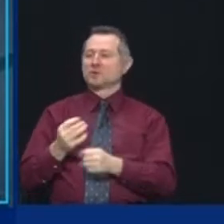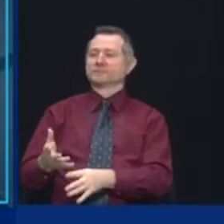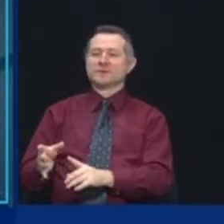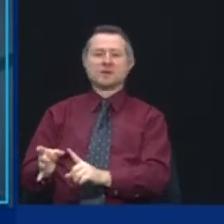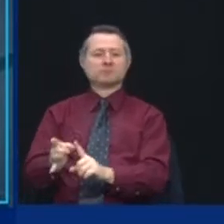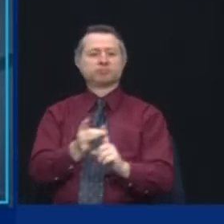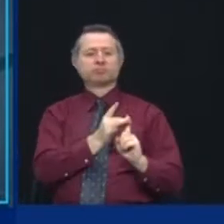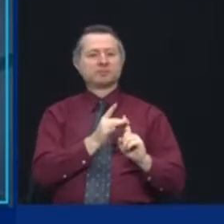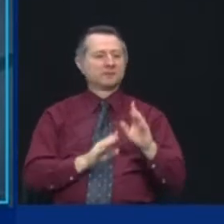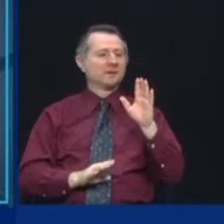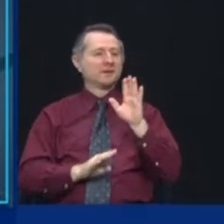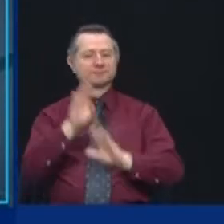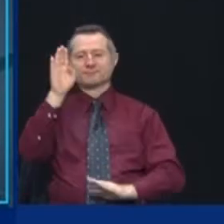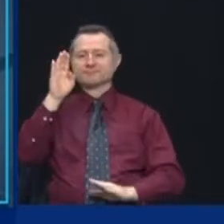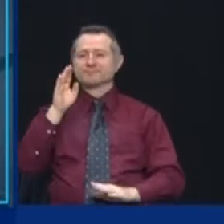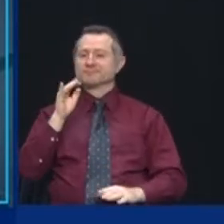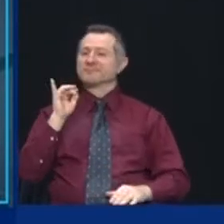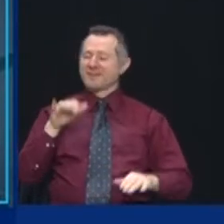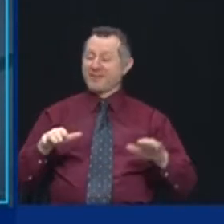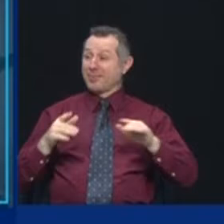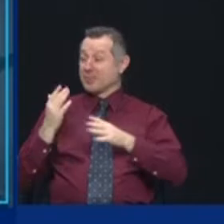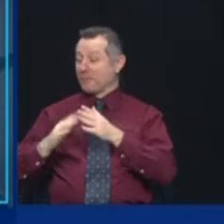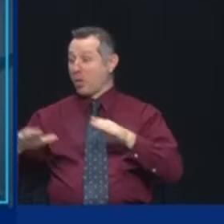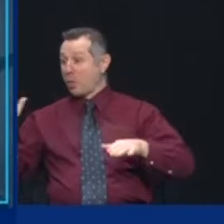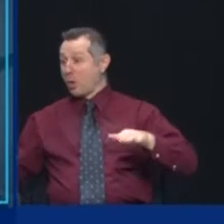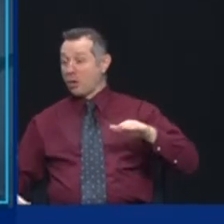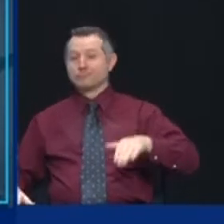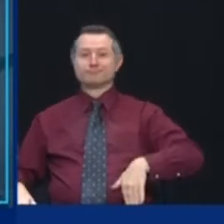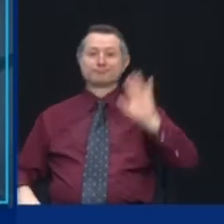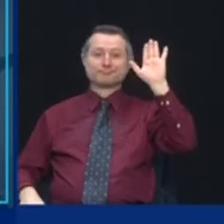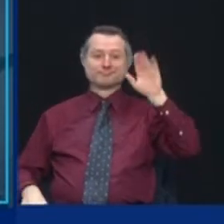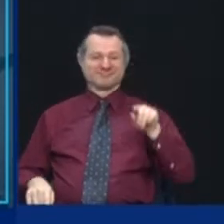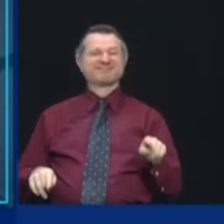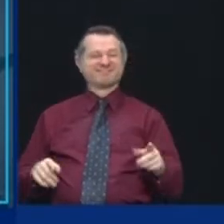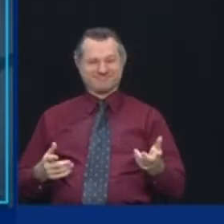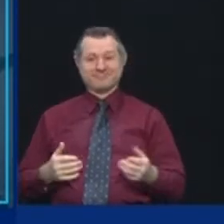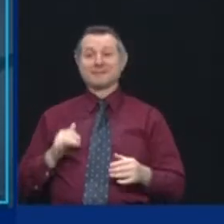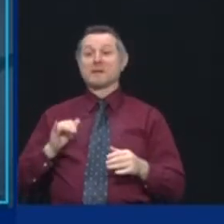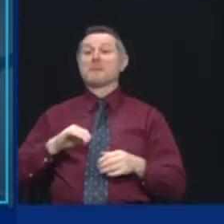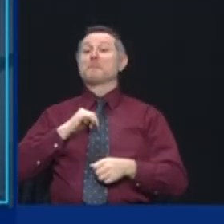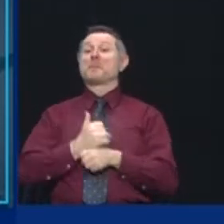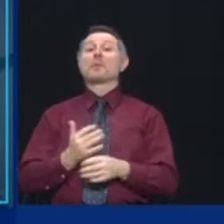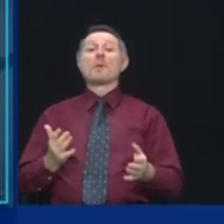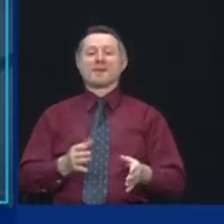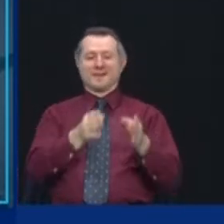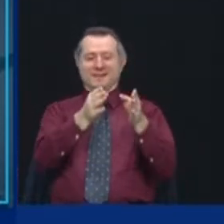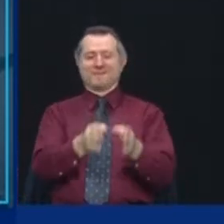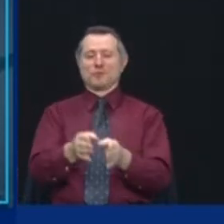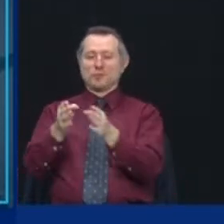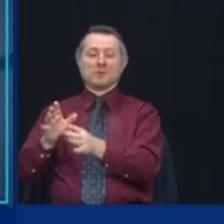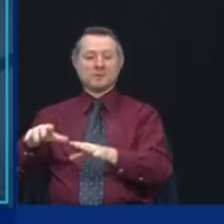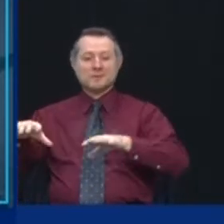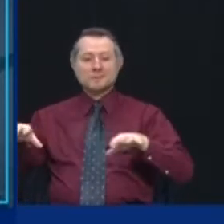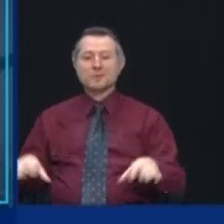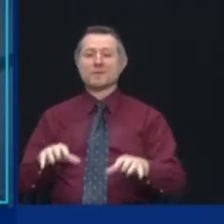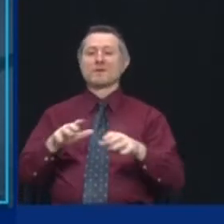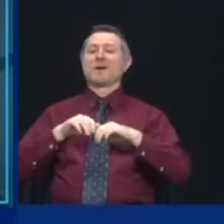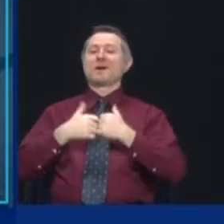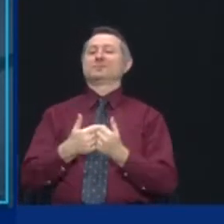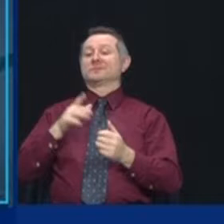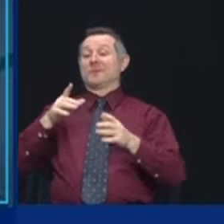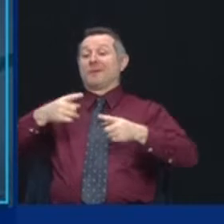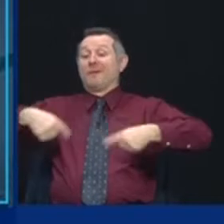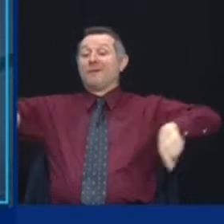rate. It's the actions of the individual and the actions of that community. And some